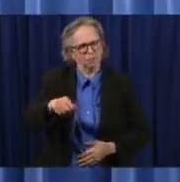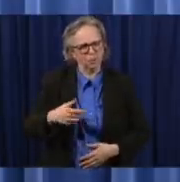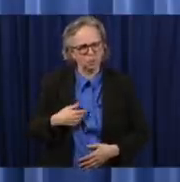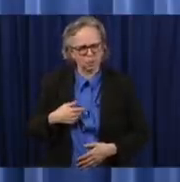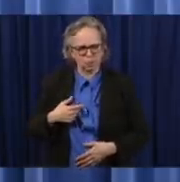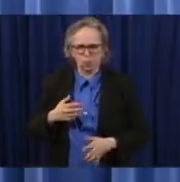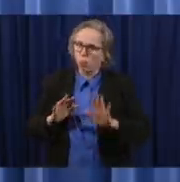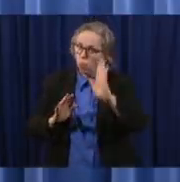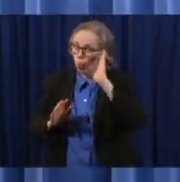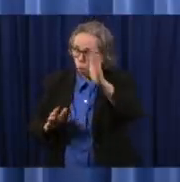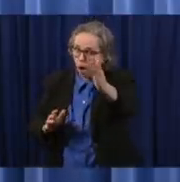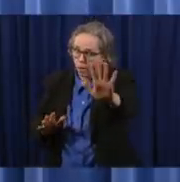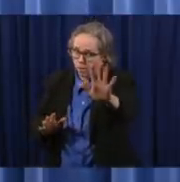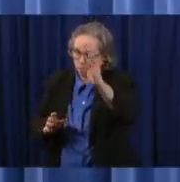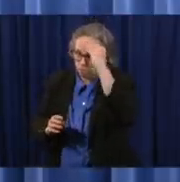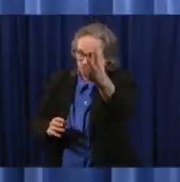but